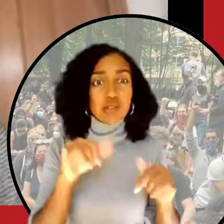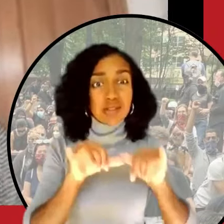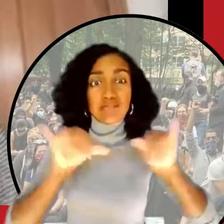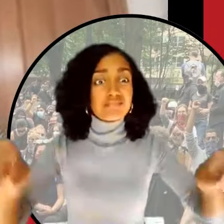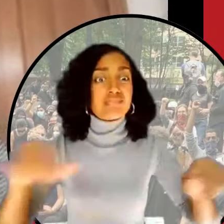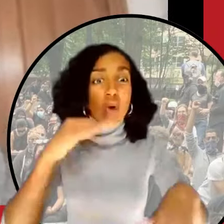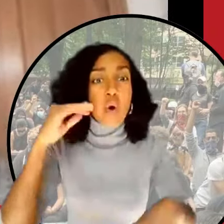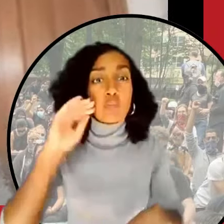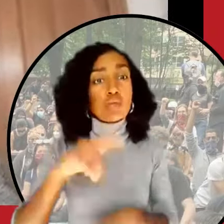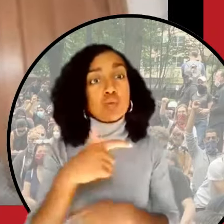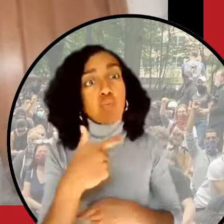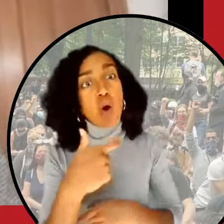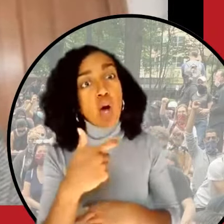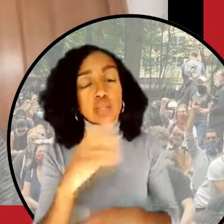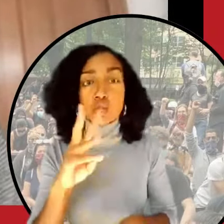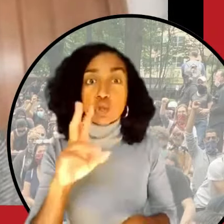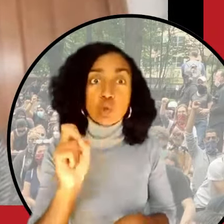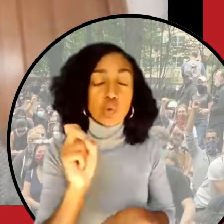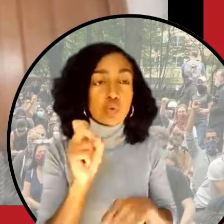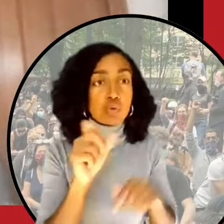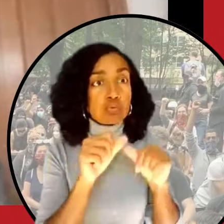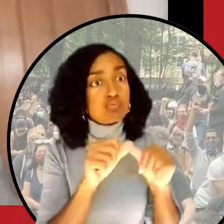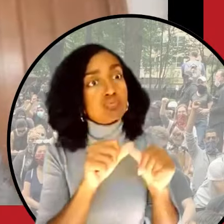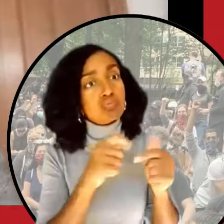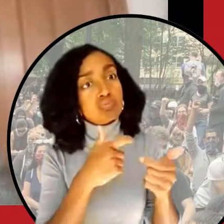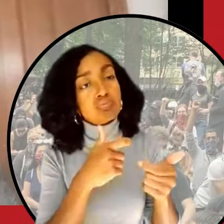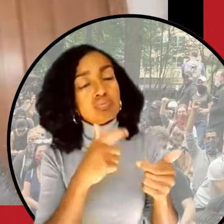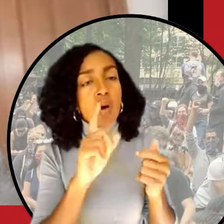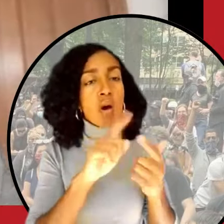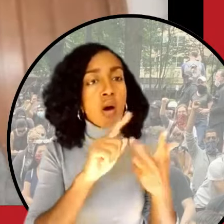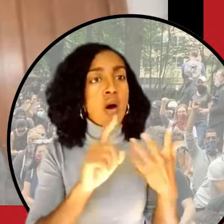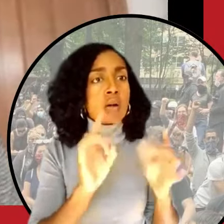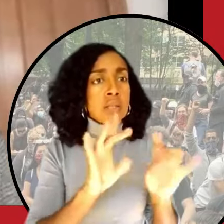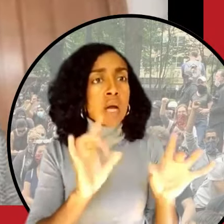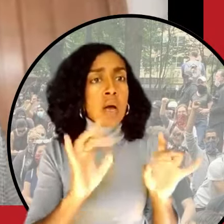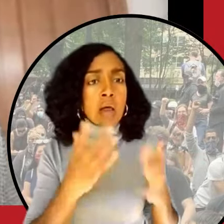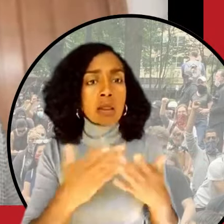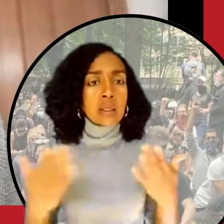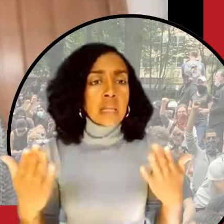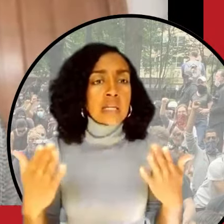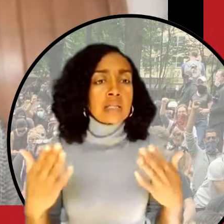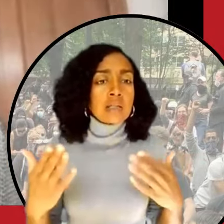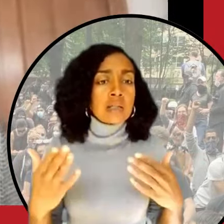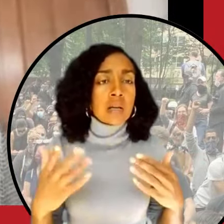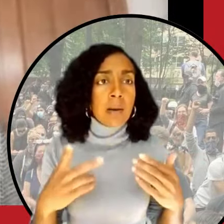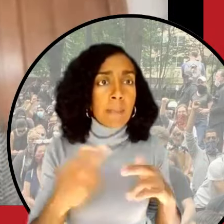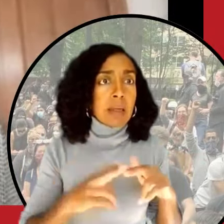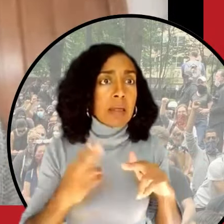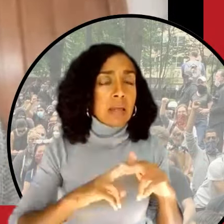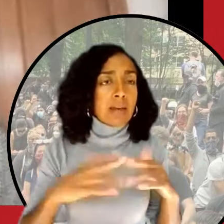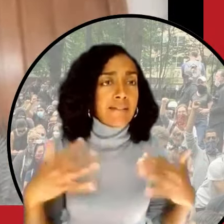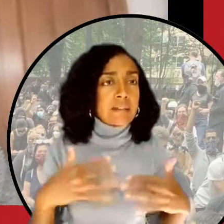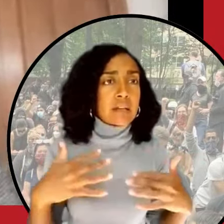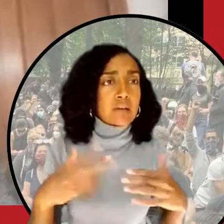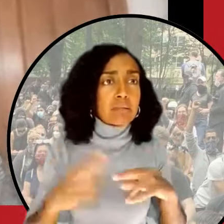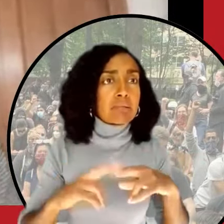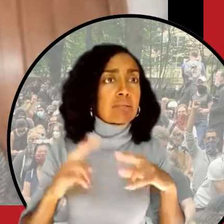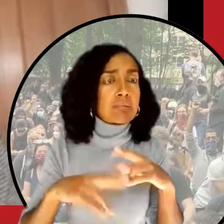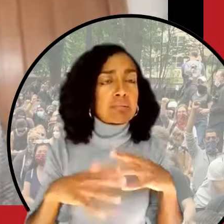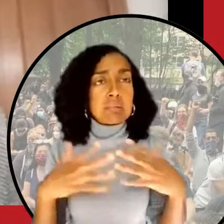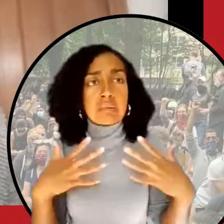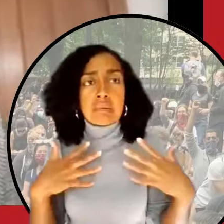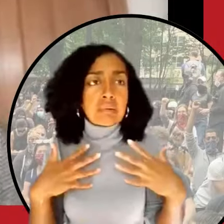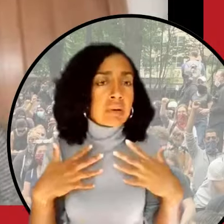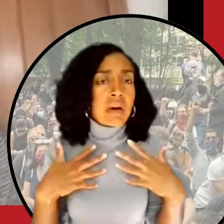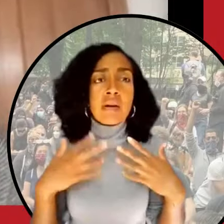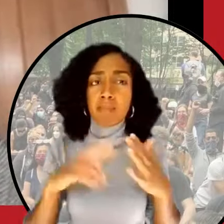watching breaking news on loops, looking at all the terrible things, building a sense of dread and a sense of fear. I think that's a path to defeat.